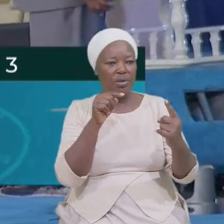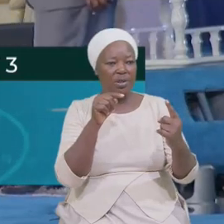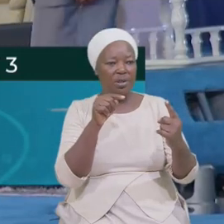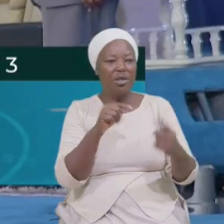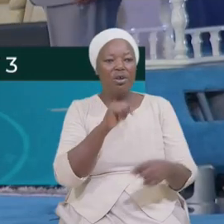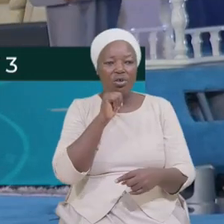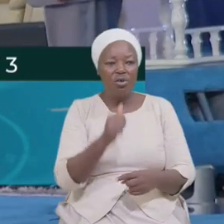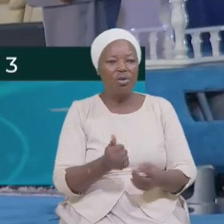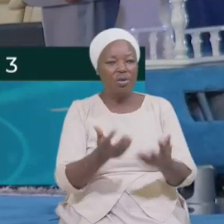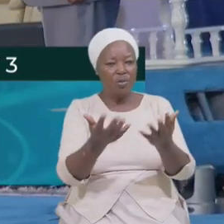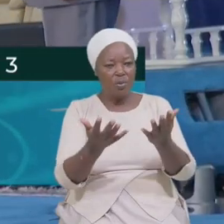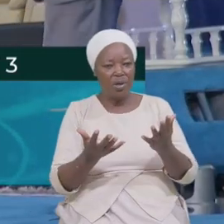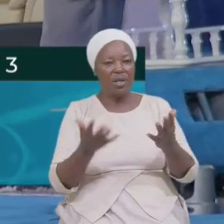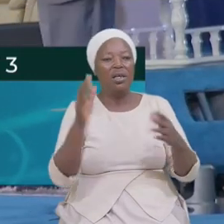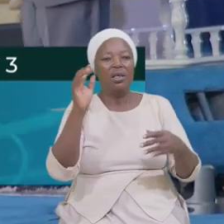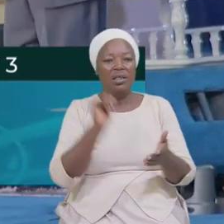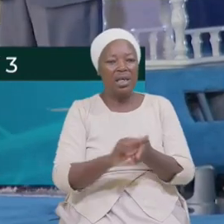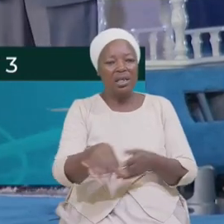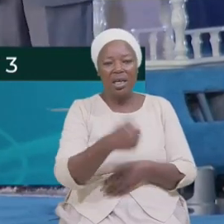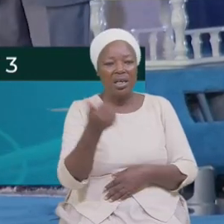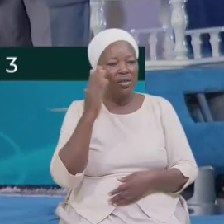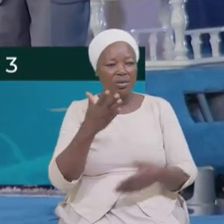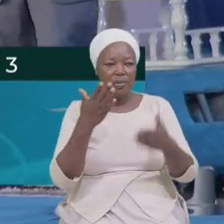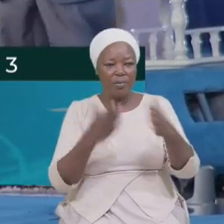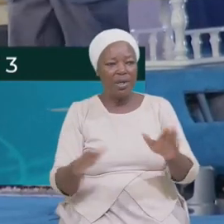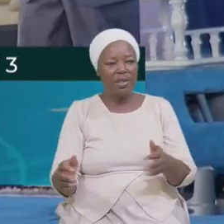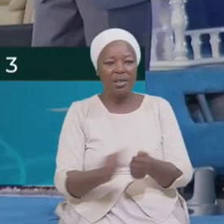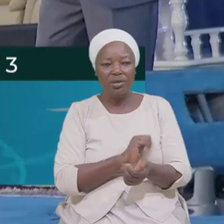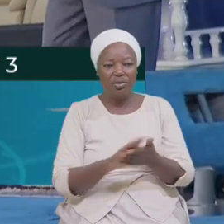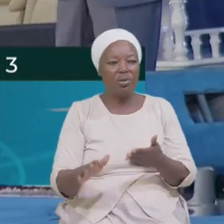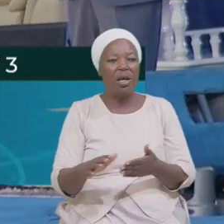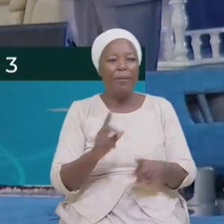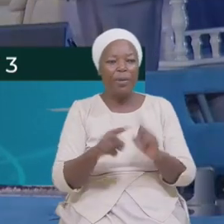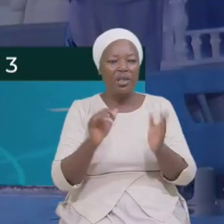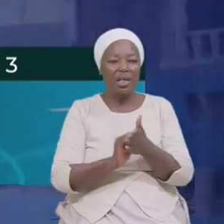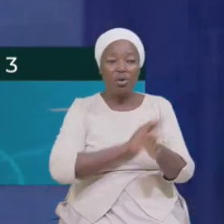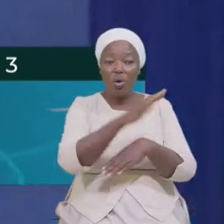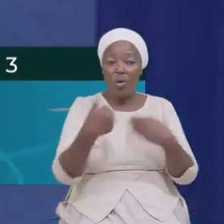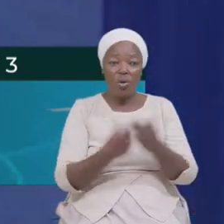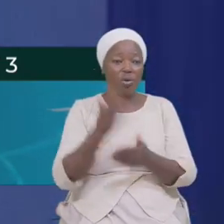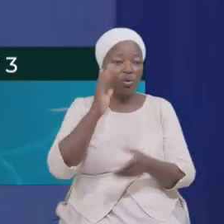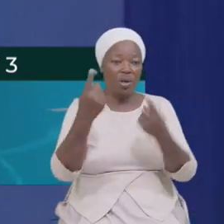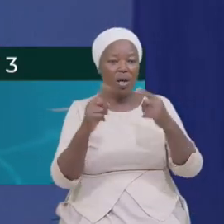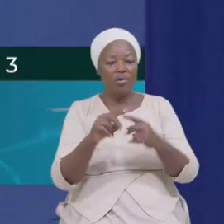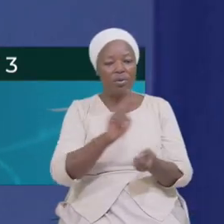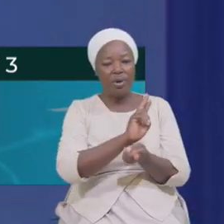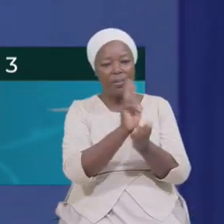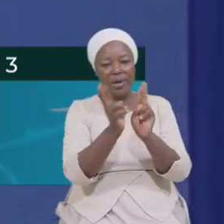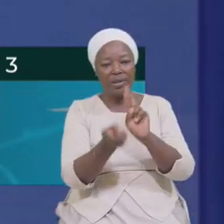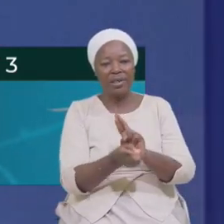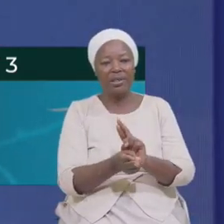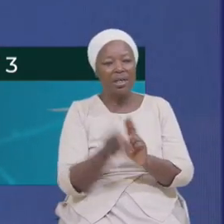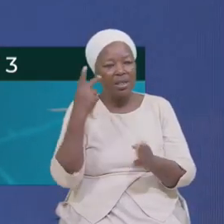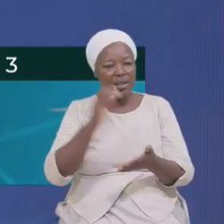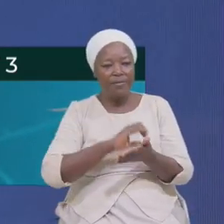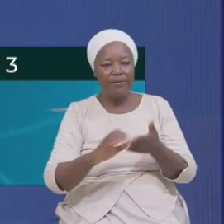willing that any should perish, but that all should come to repentance. Look at verse 10. In